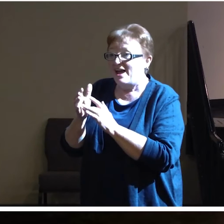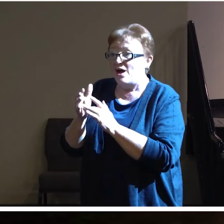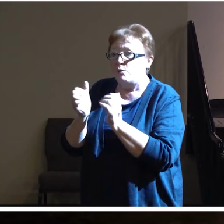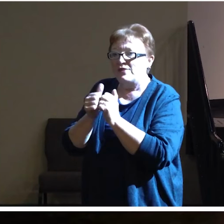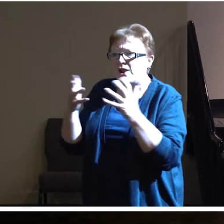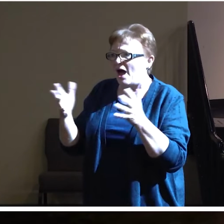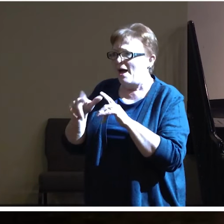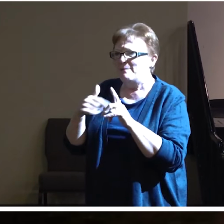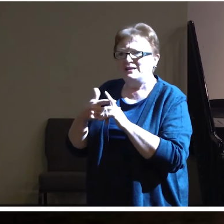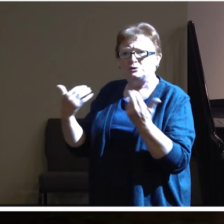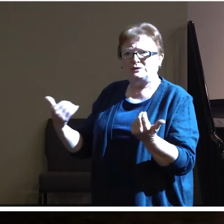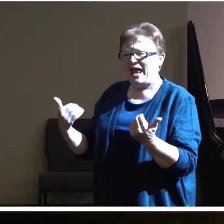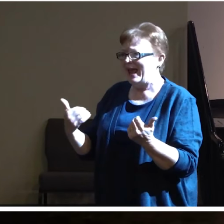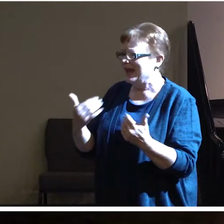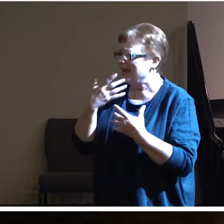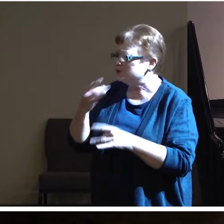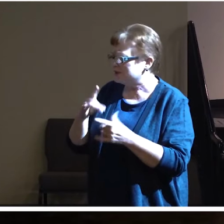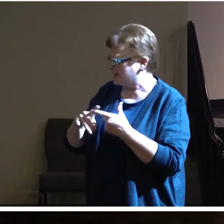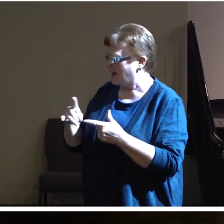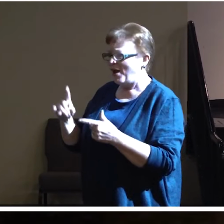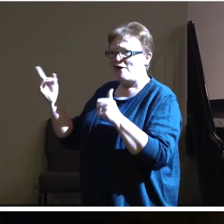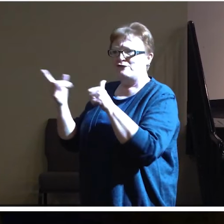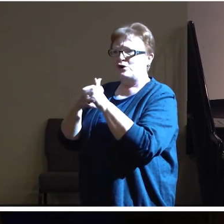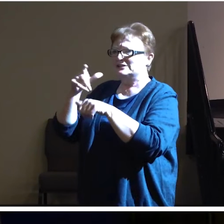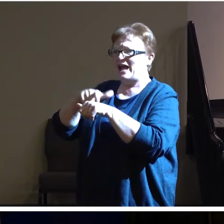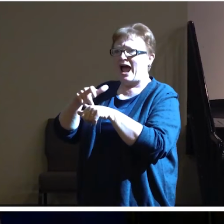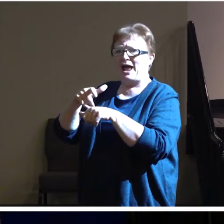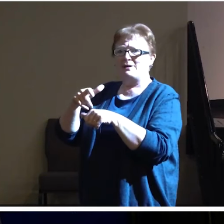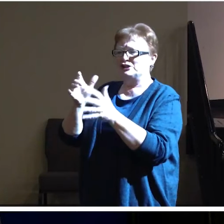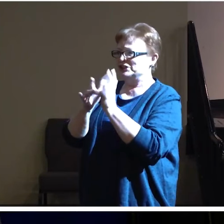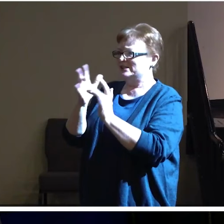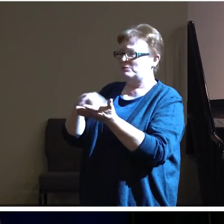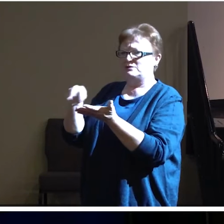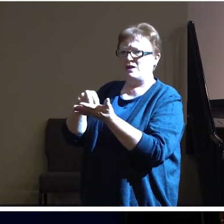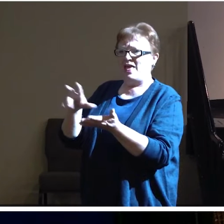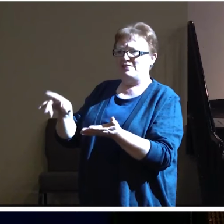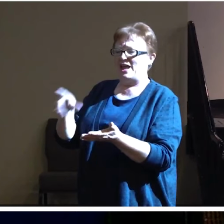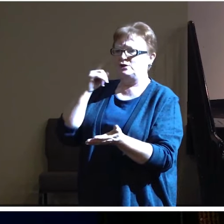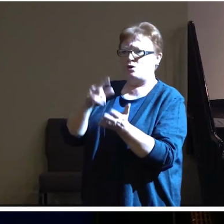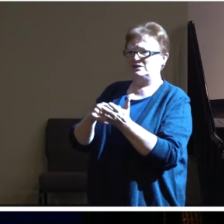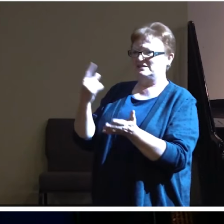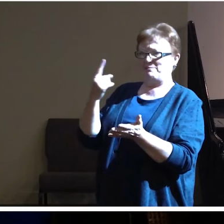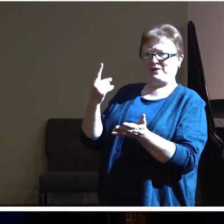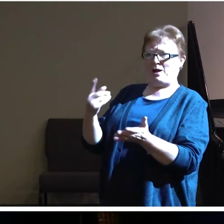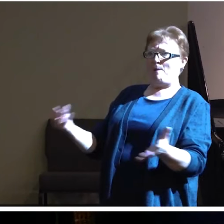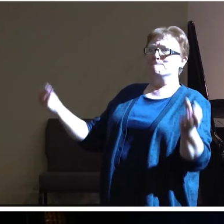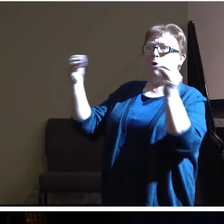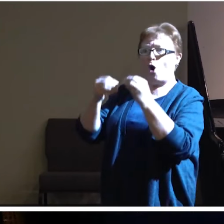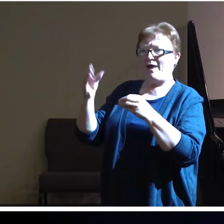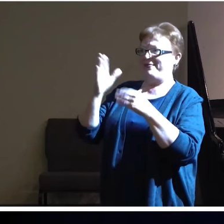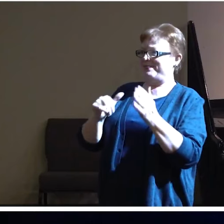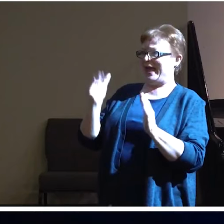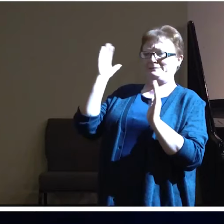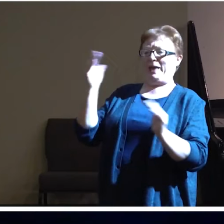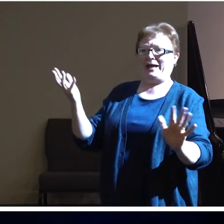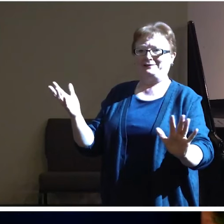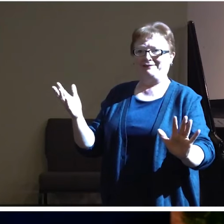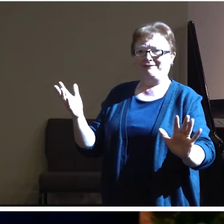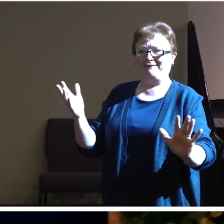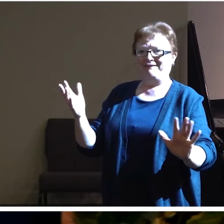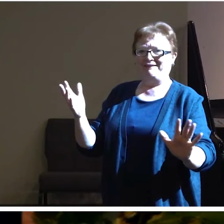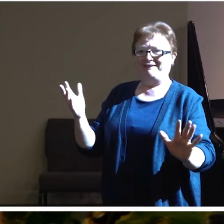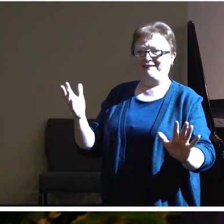But today, on this first Resurrection Sunday, they found something greater than they could have possibly imagined. And it needed